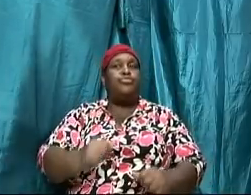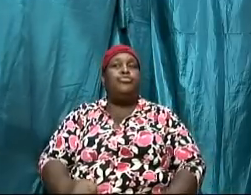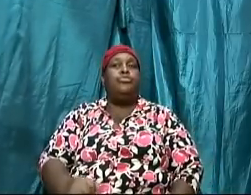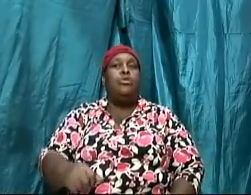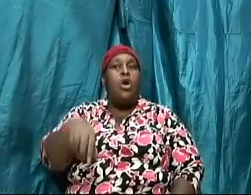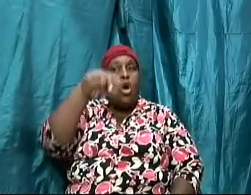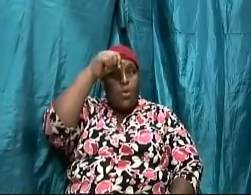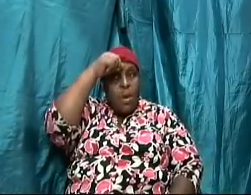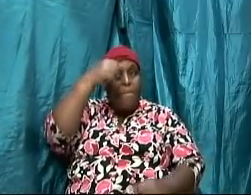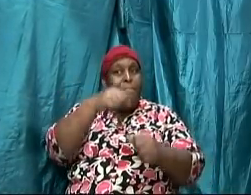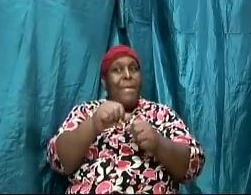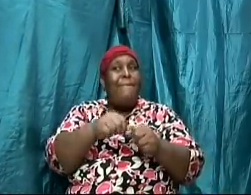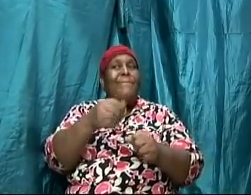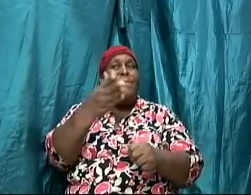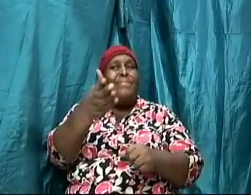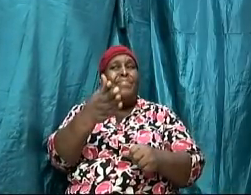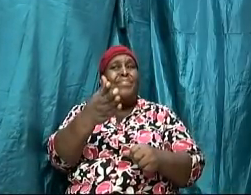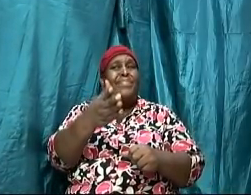and